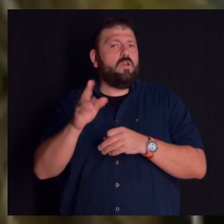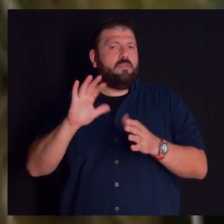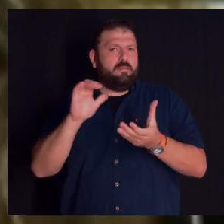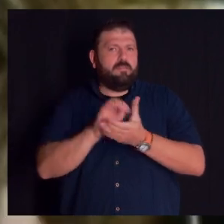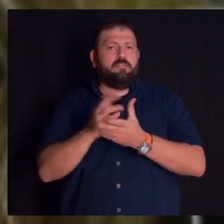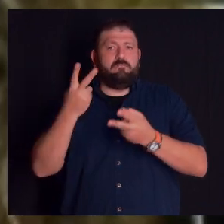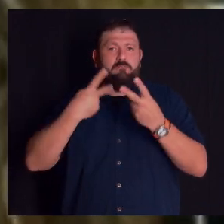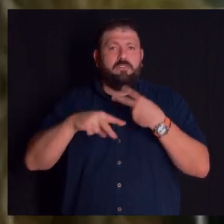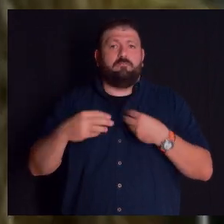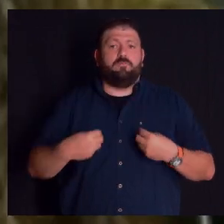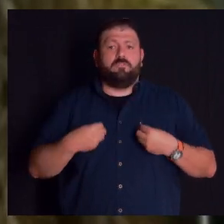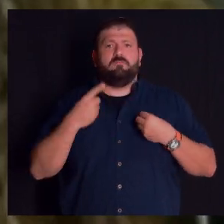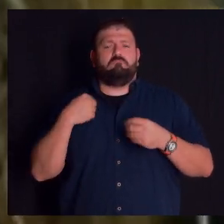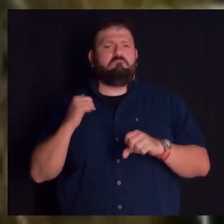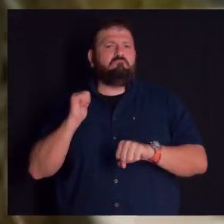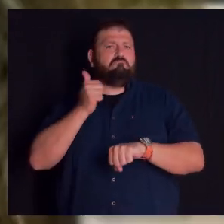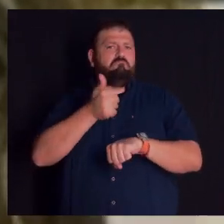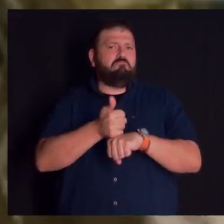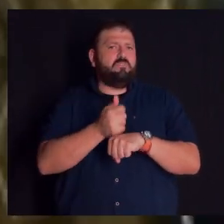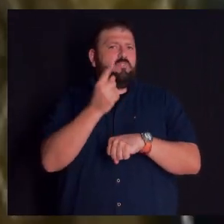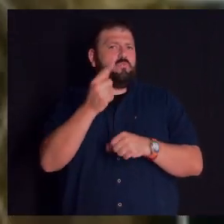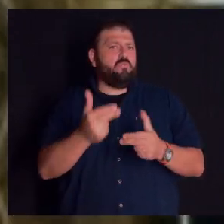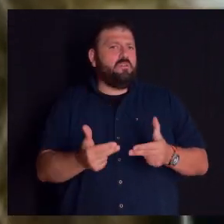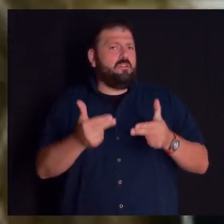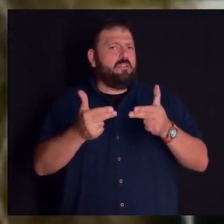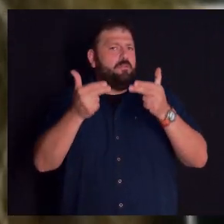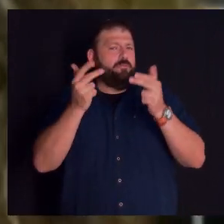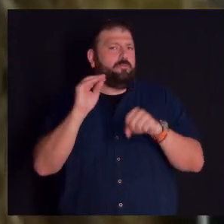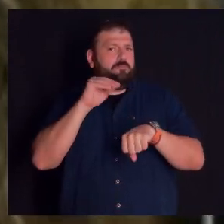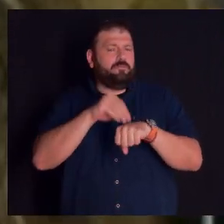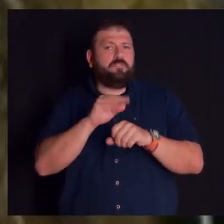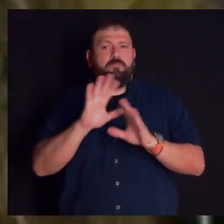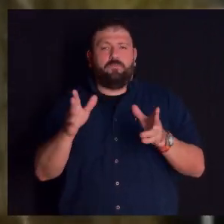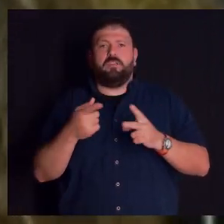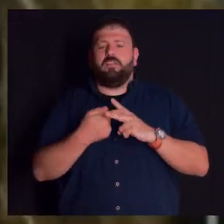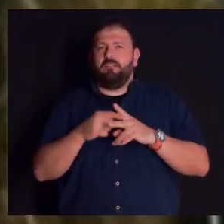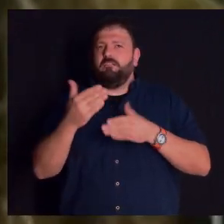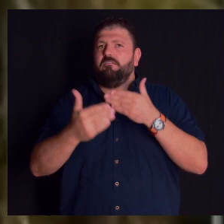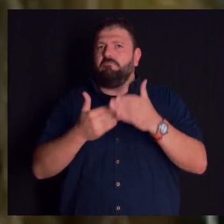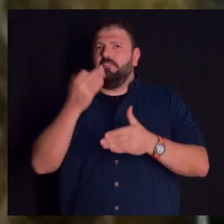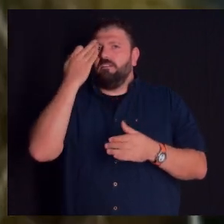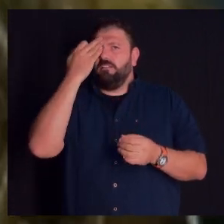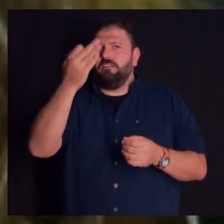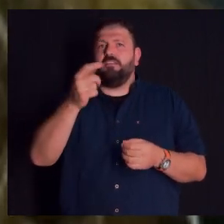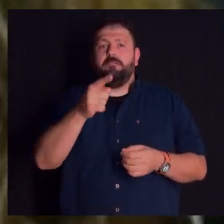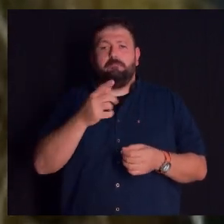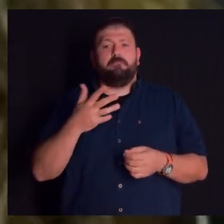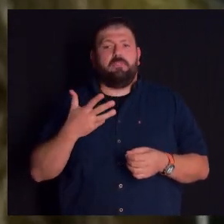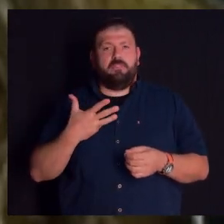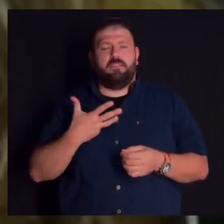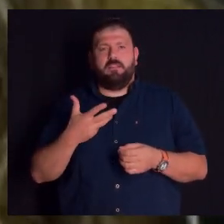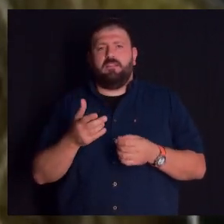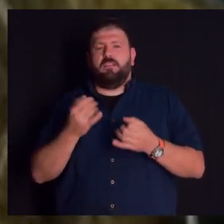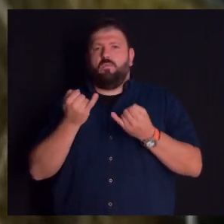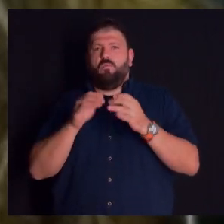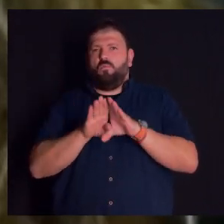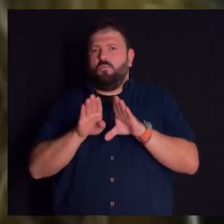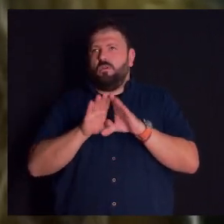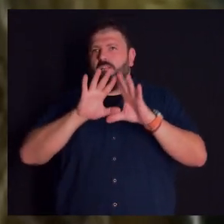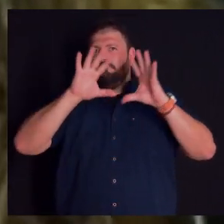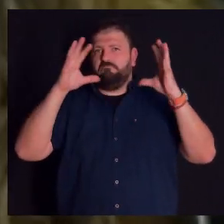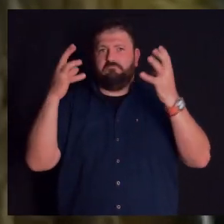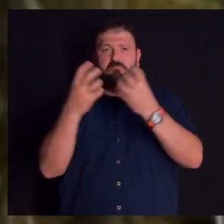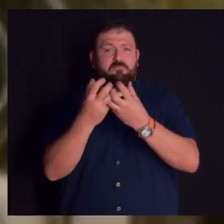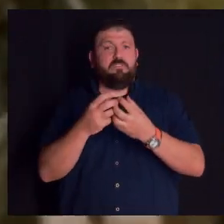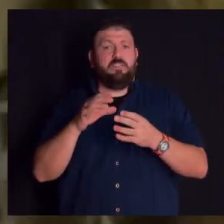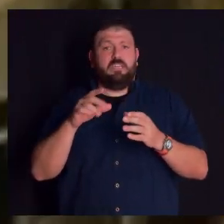And then we went to Uruguay and I had time and I started in a call